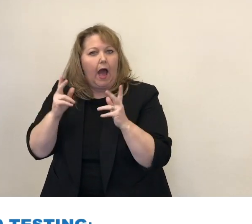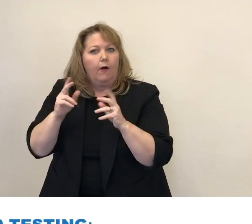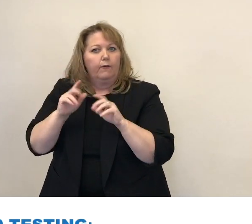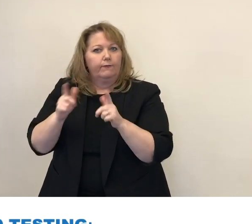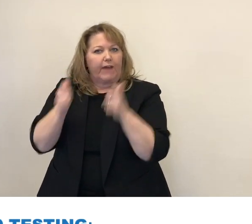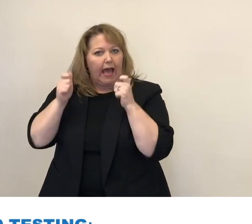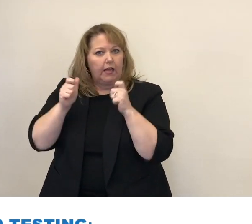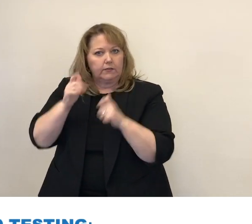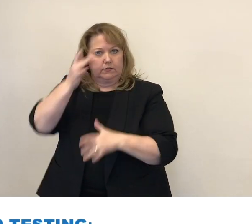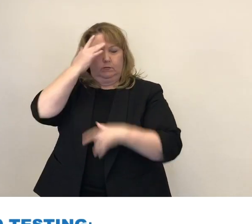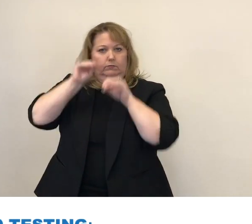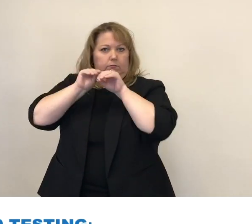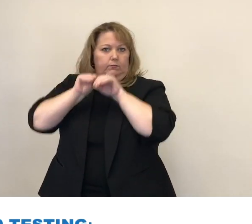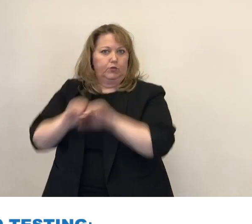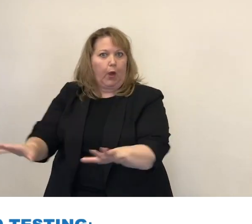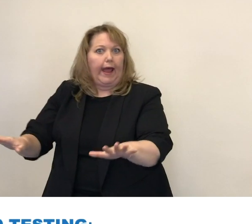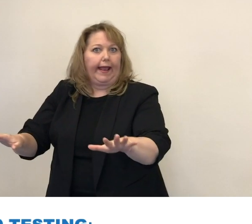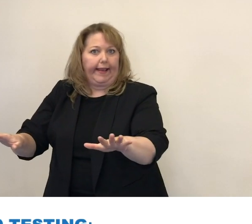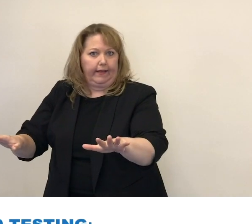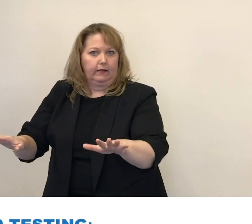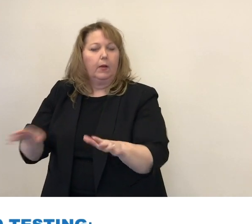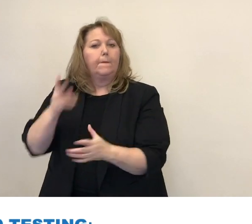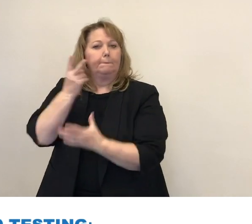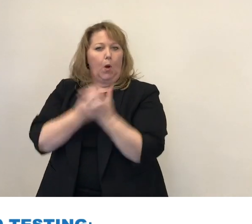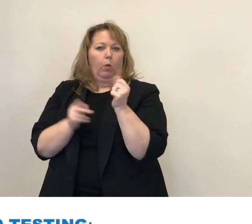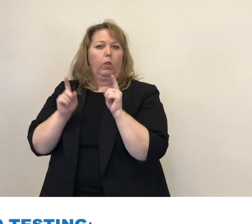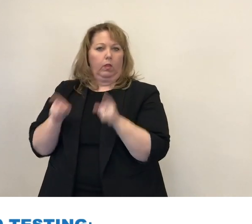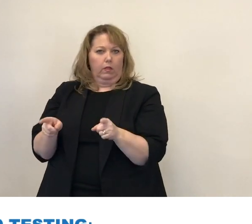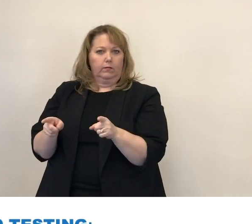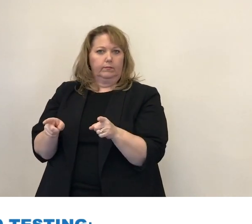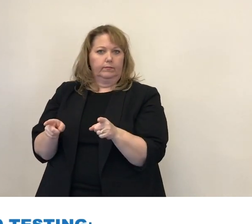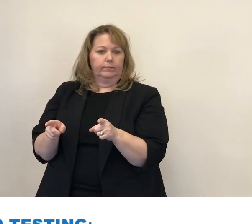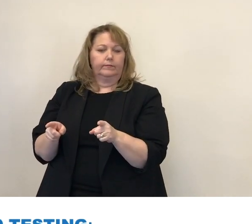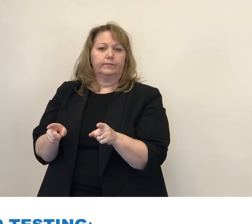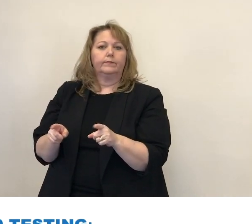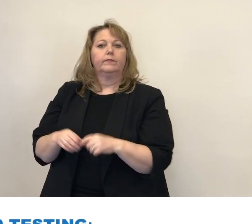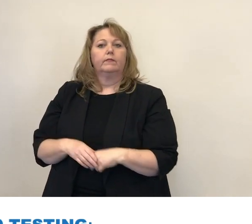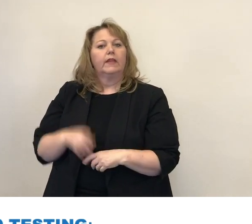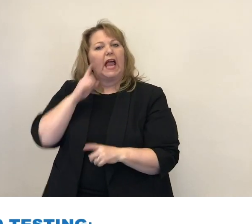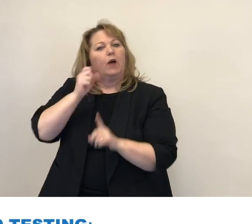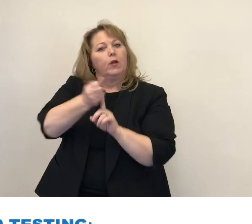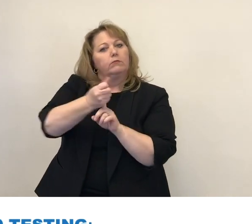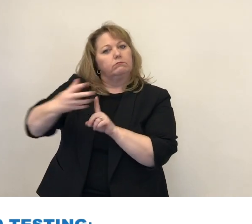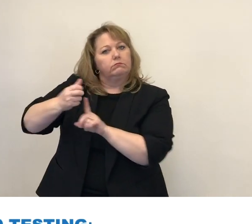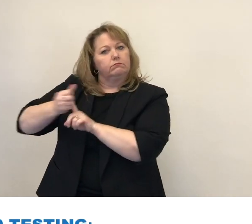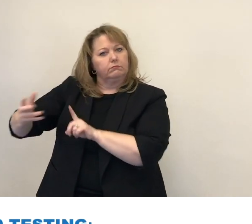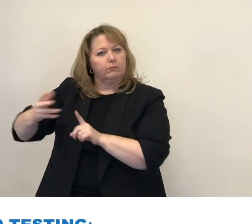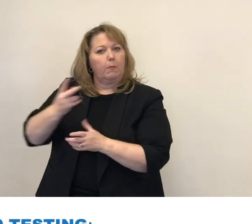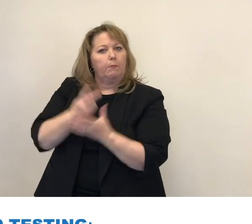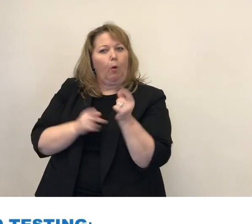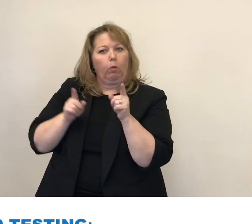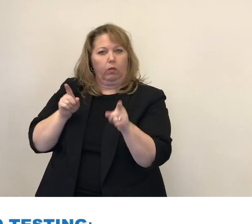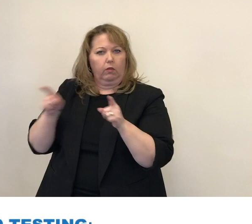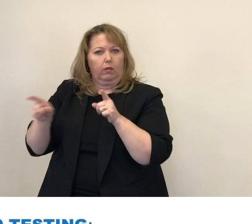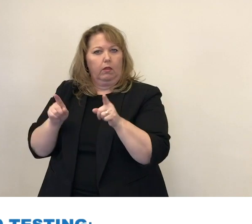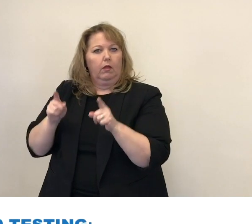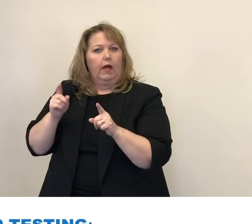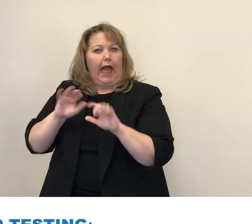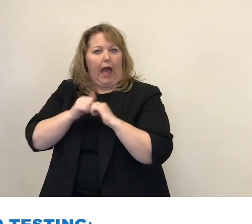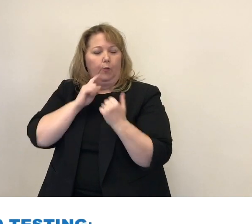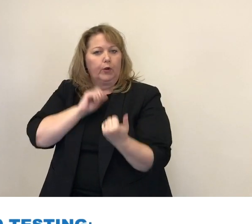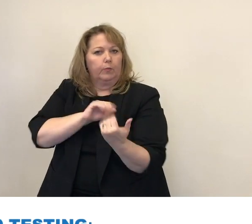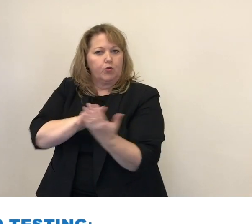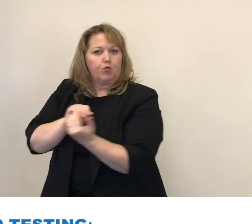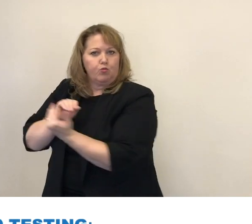valuable intelligence we need in this war. And it will get more important, as I'll talk about in a few slides, even as we're trying to get out of